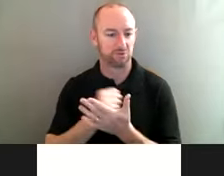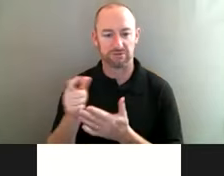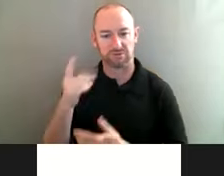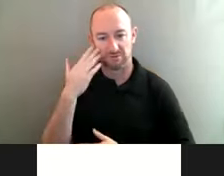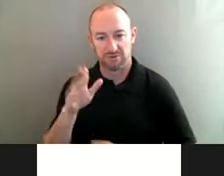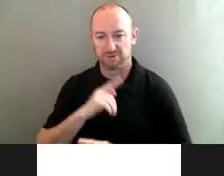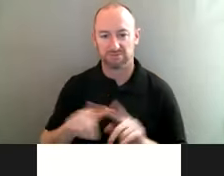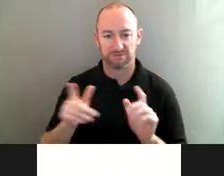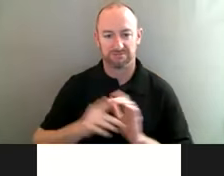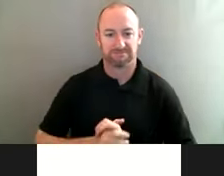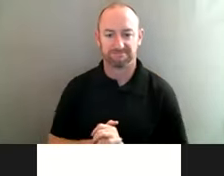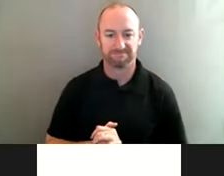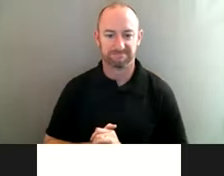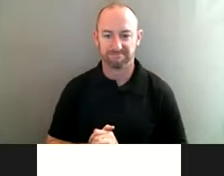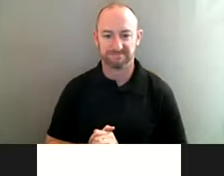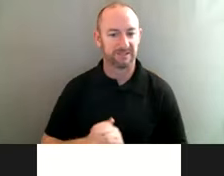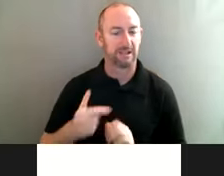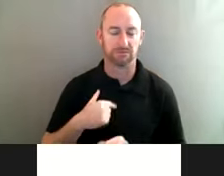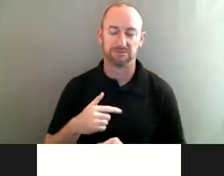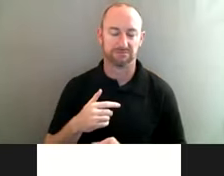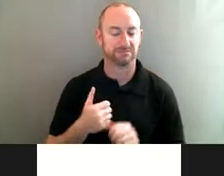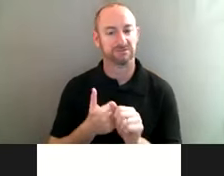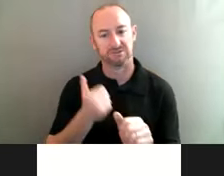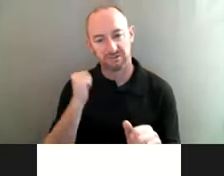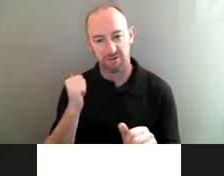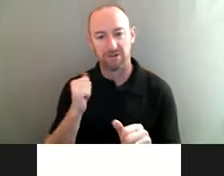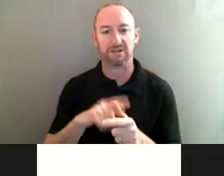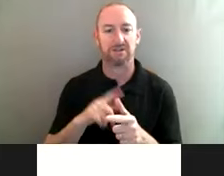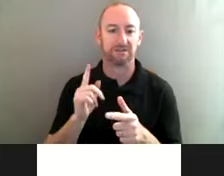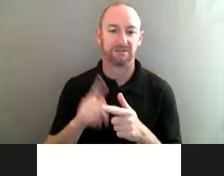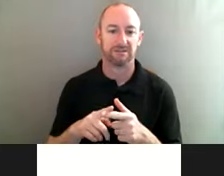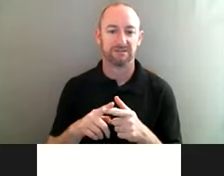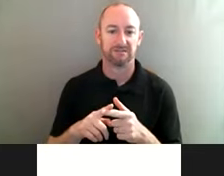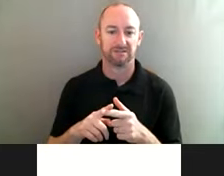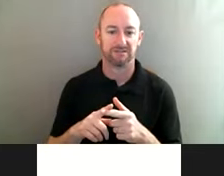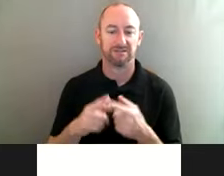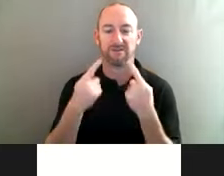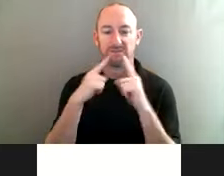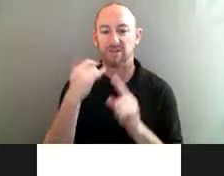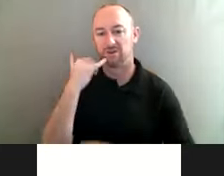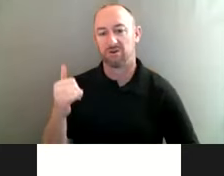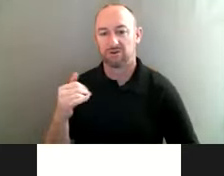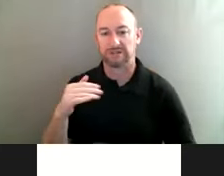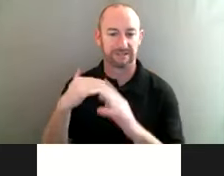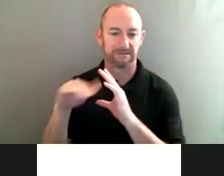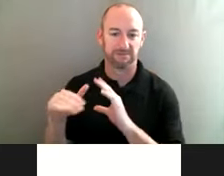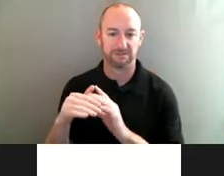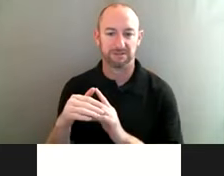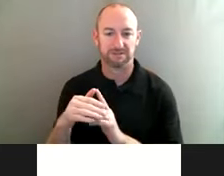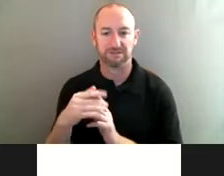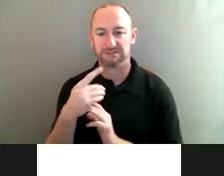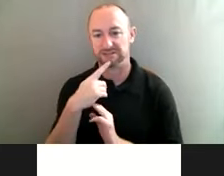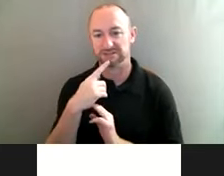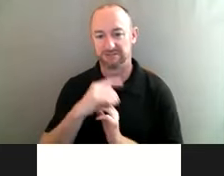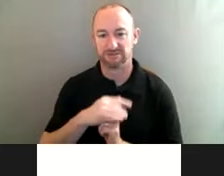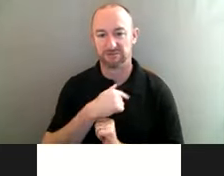it. But I was so slow and inept at doing that, I finally had to call her one day or email her and say,